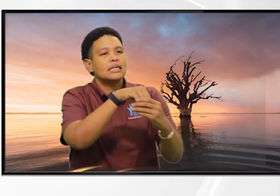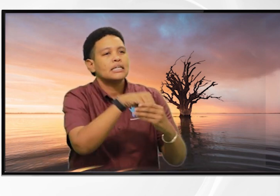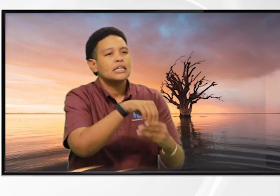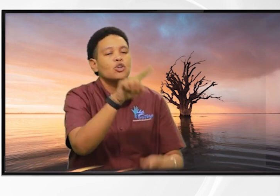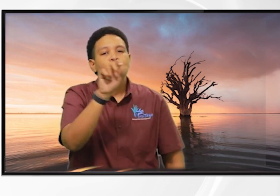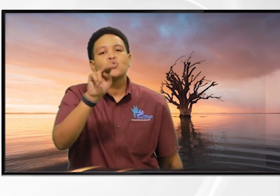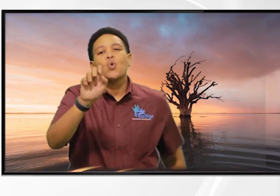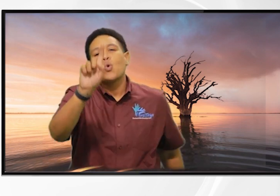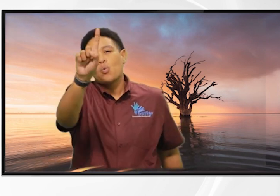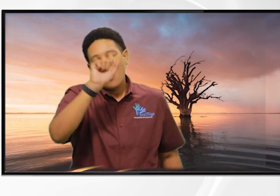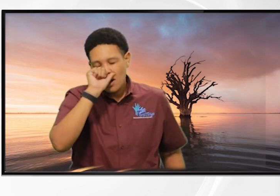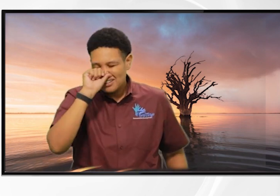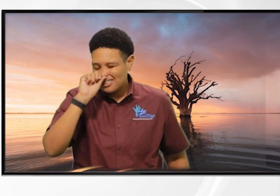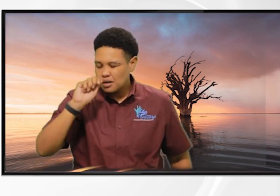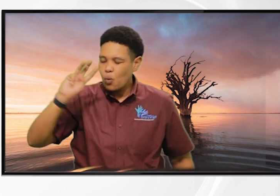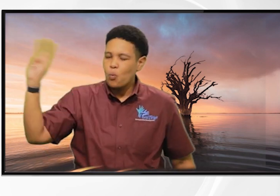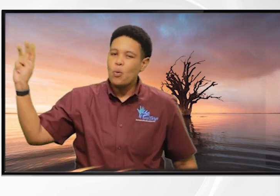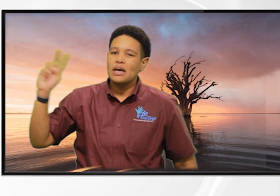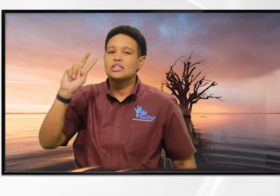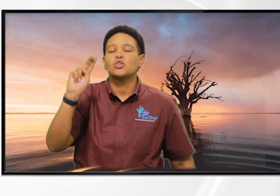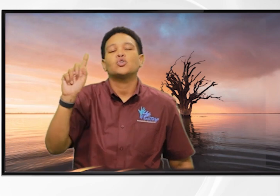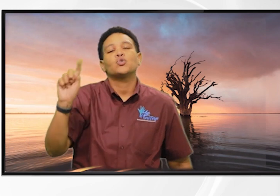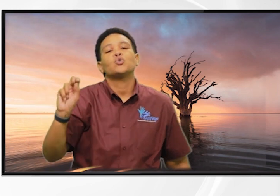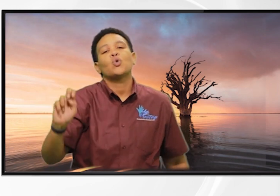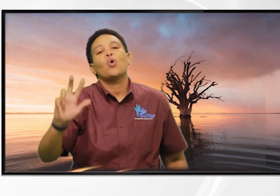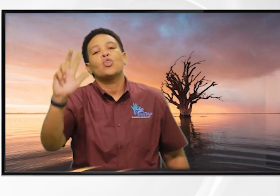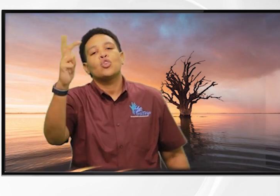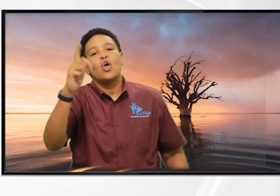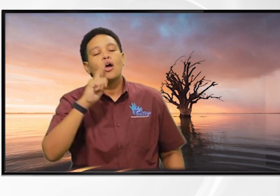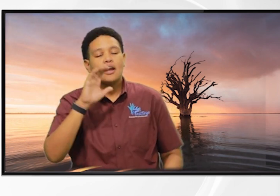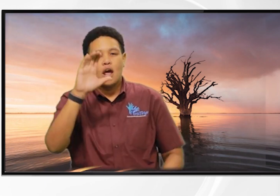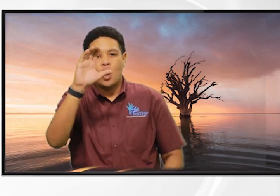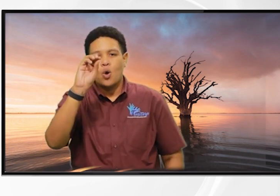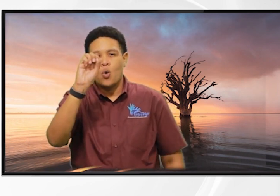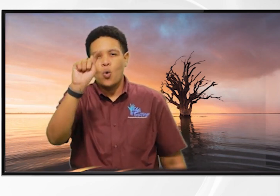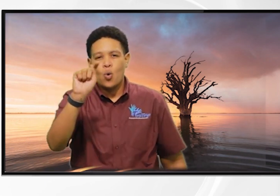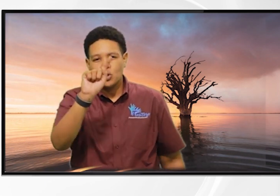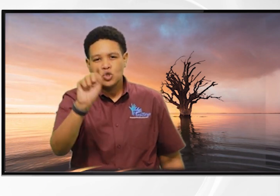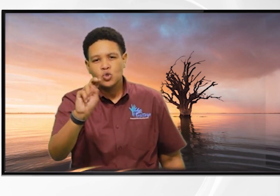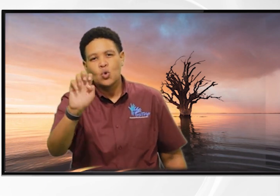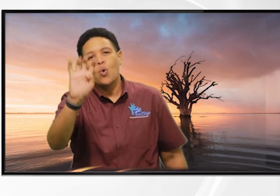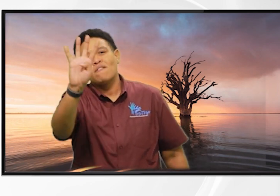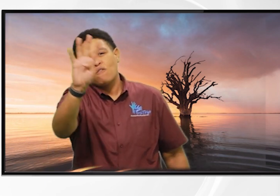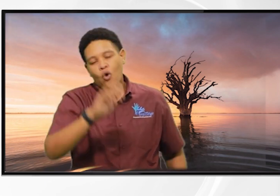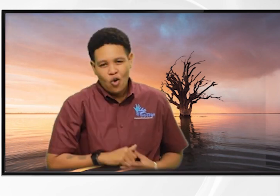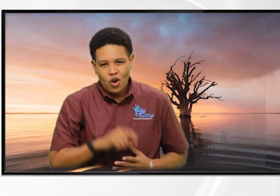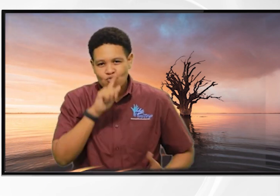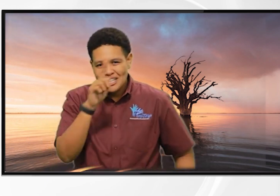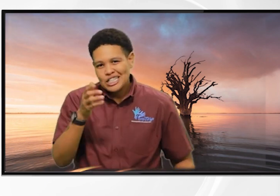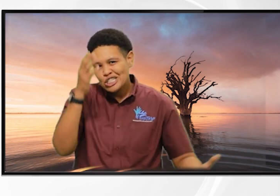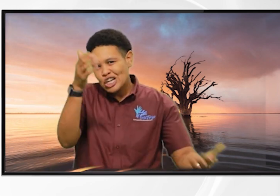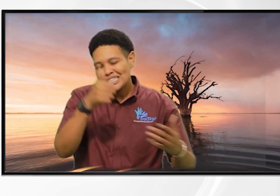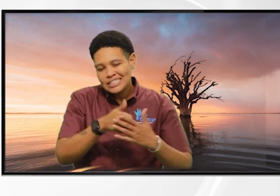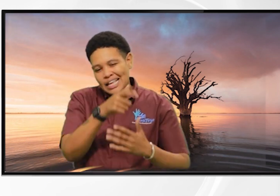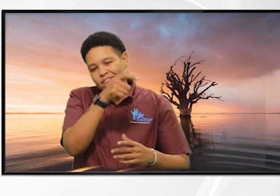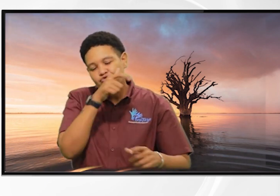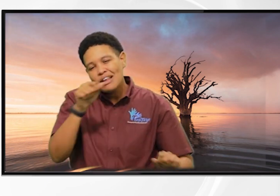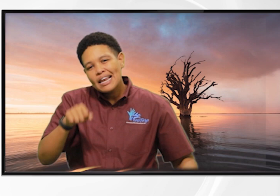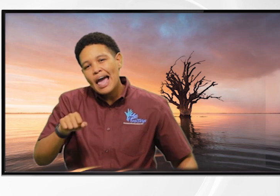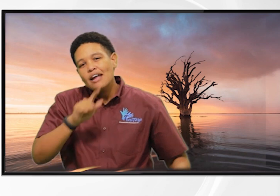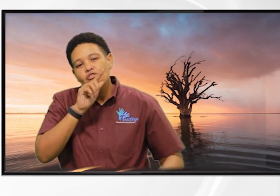interior, Zone 1, West, Zone 3, and the coasts, Zone 4, suggesting that they are